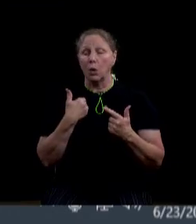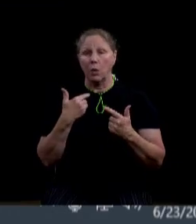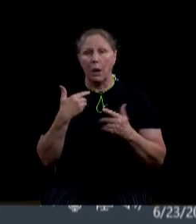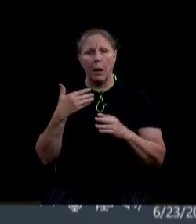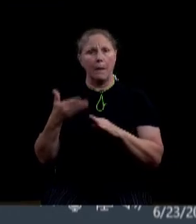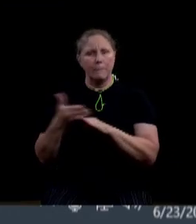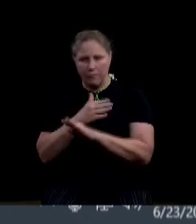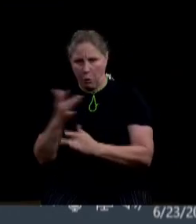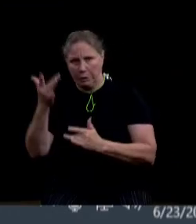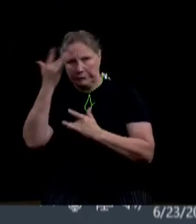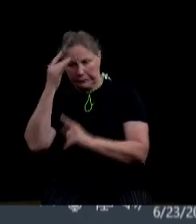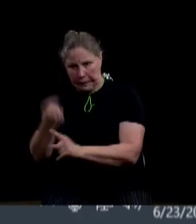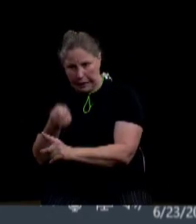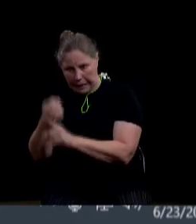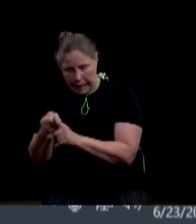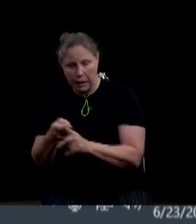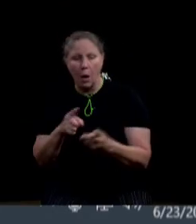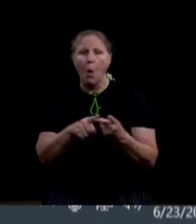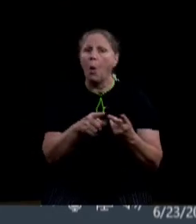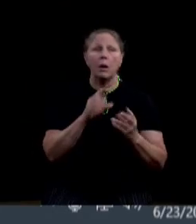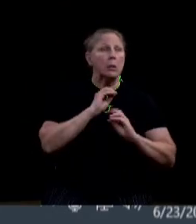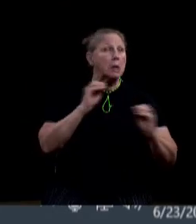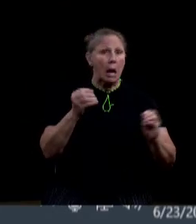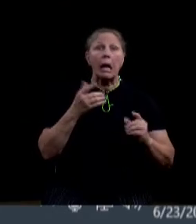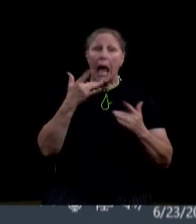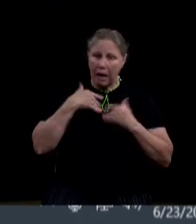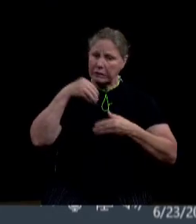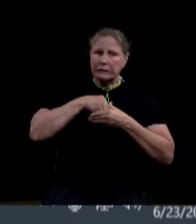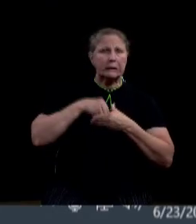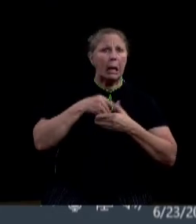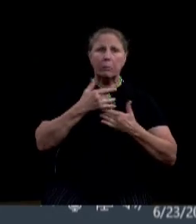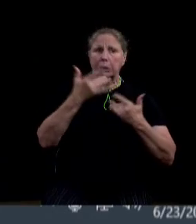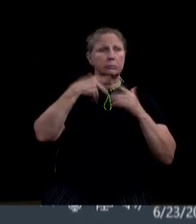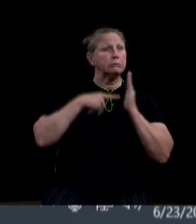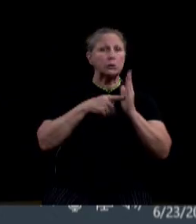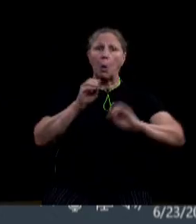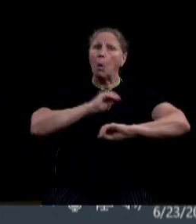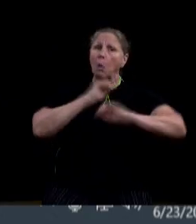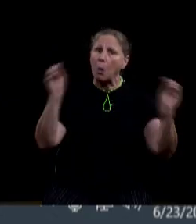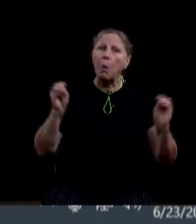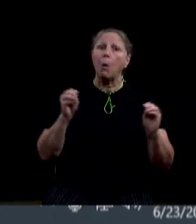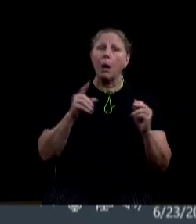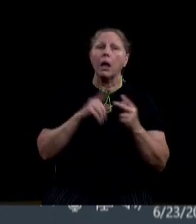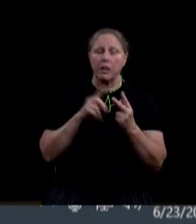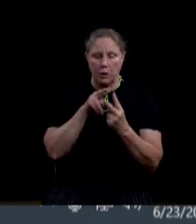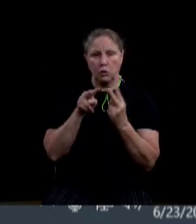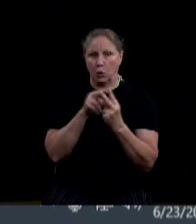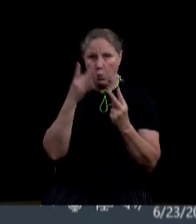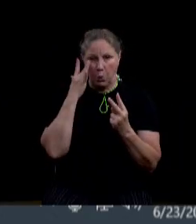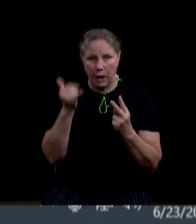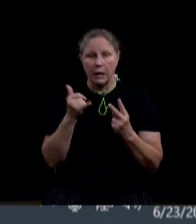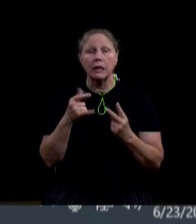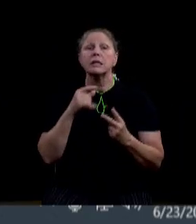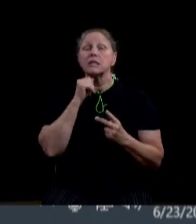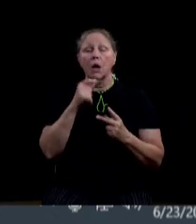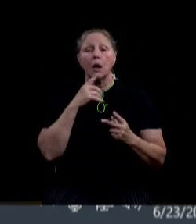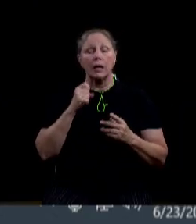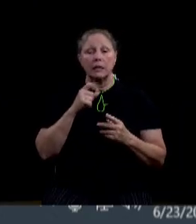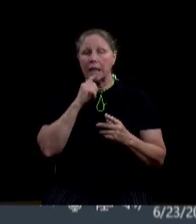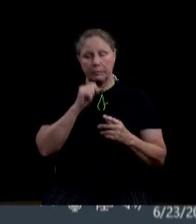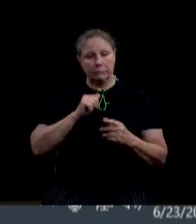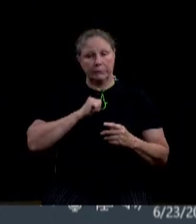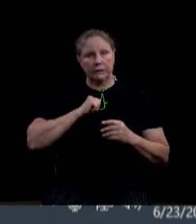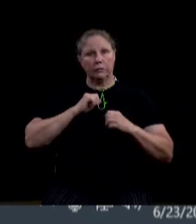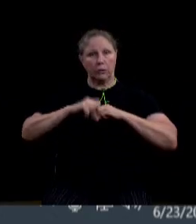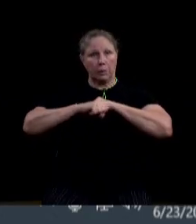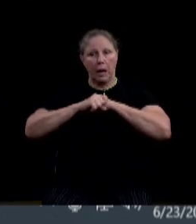the main benefit of the masks is obviously to protect those around you, not yourselves. And so many of the emails that I've gotten against this